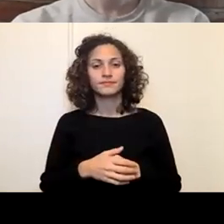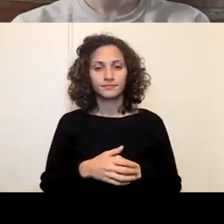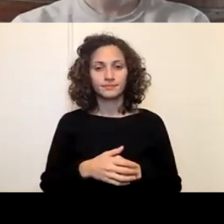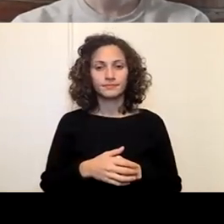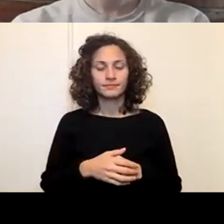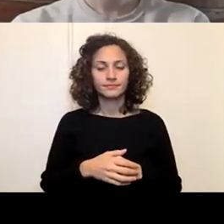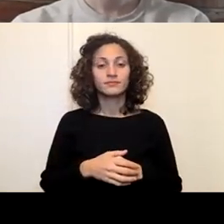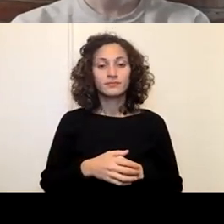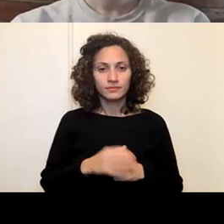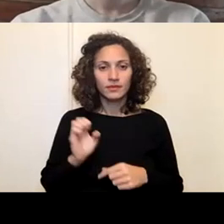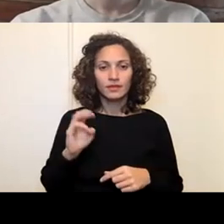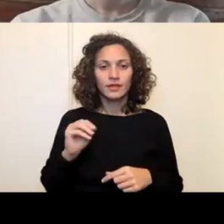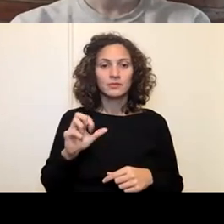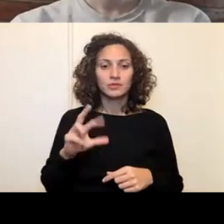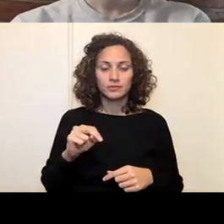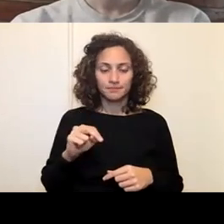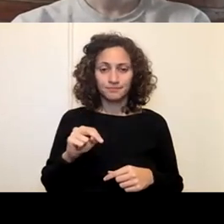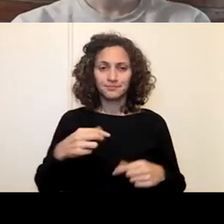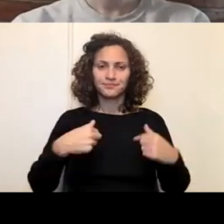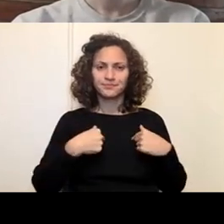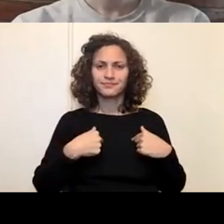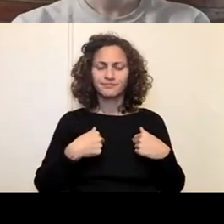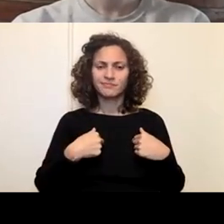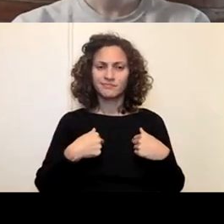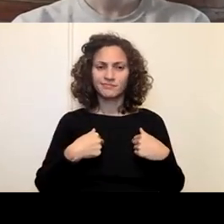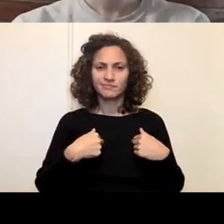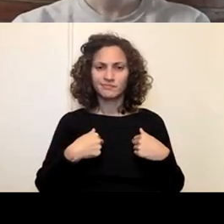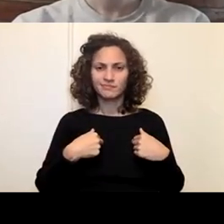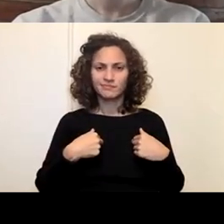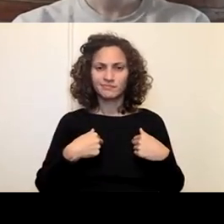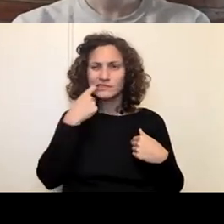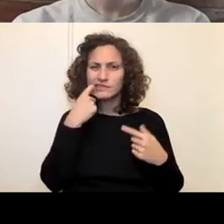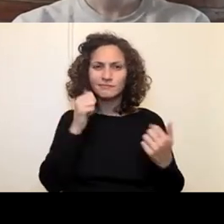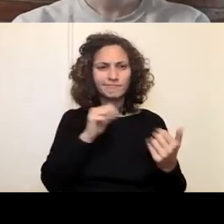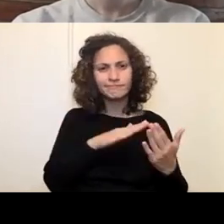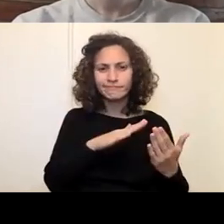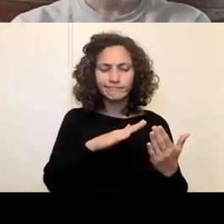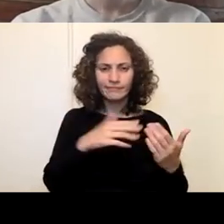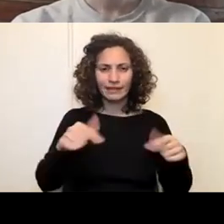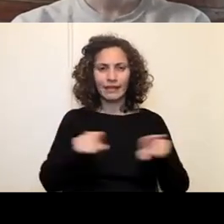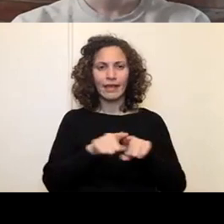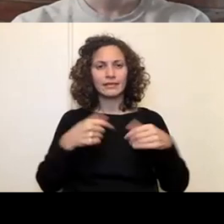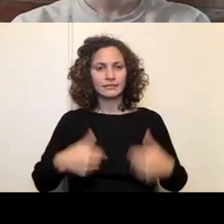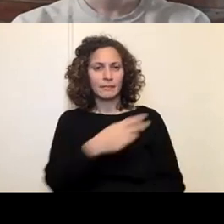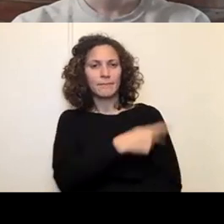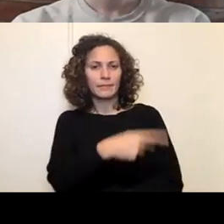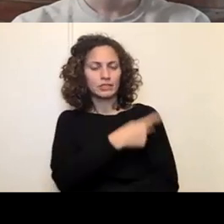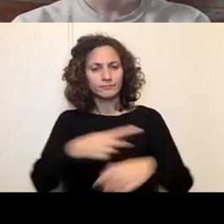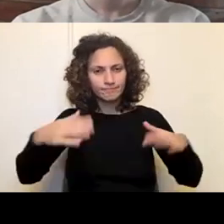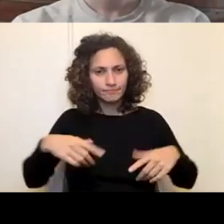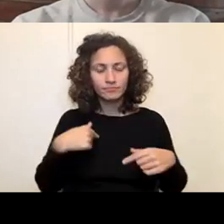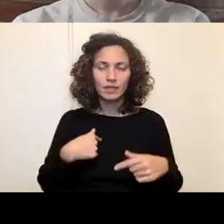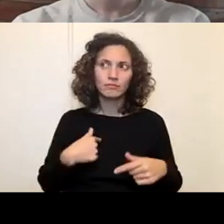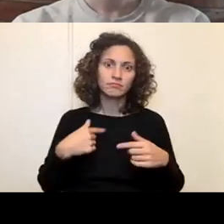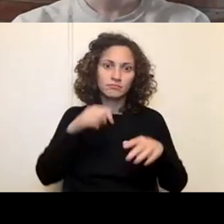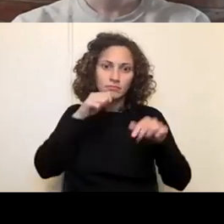Hi. Emerson says, I haven't encountered this blatantly as a patient. I'm blessed to have found a wonderful primary